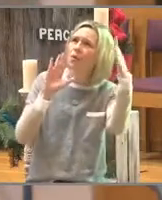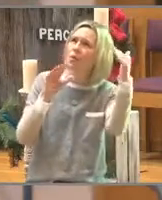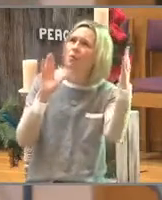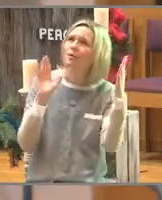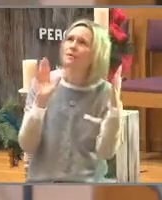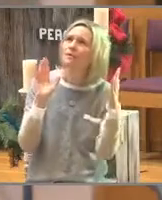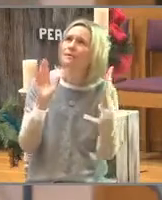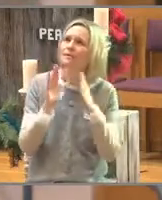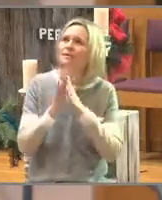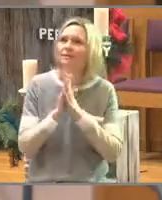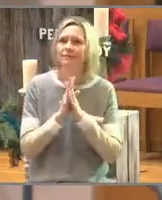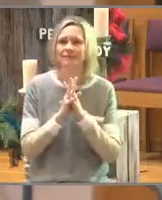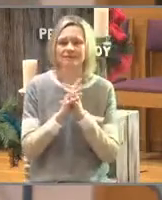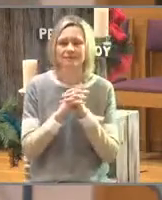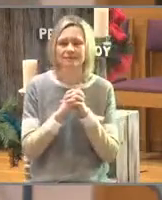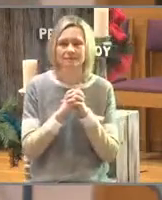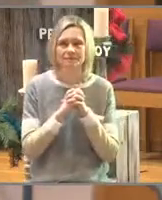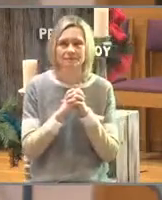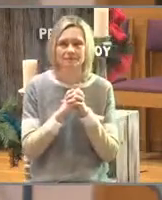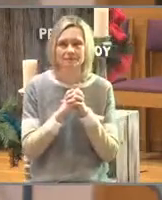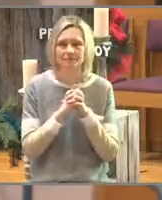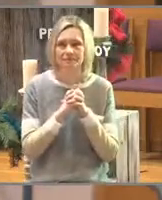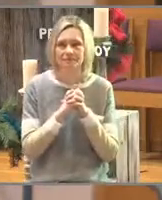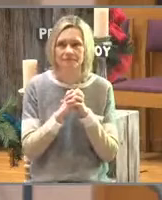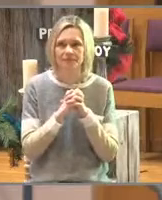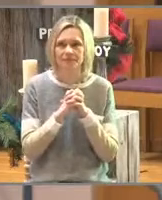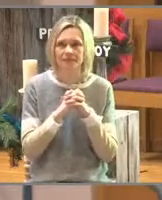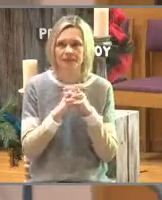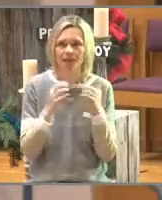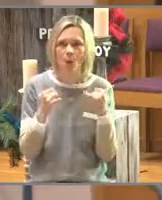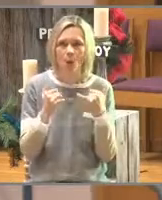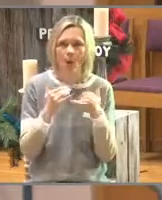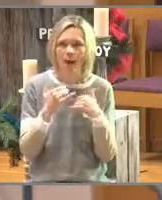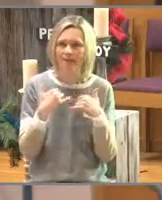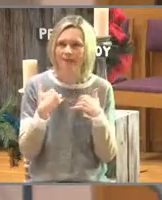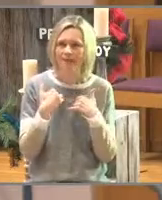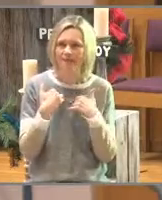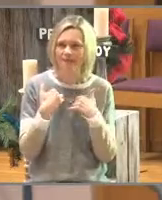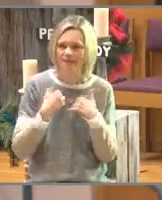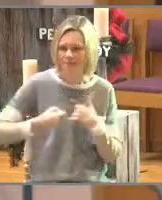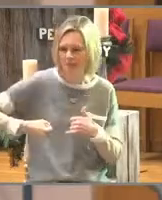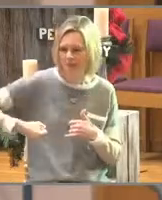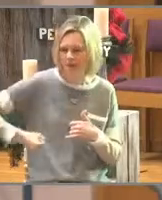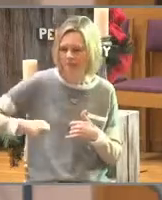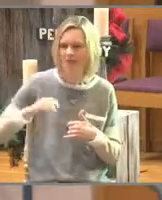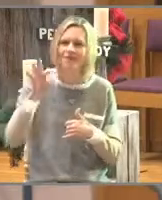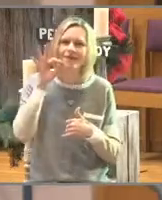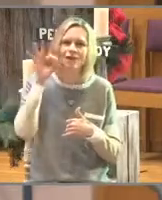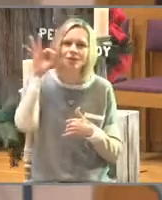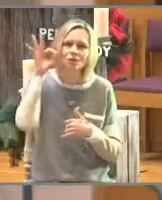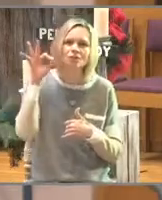All right, let's open. So now, I've got this basket of feathers, and I want you each to take one.